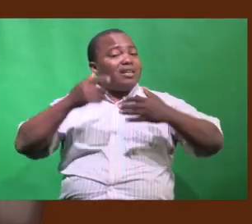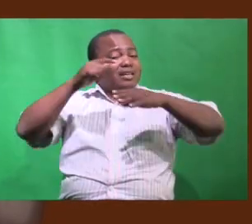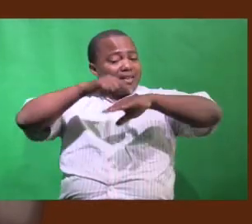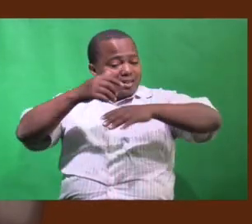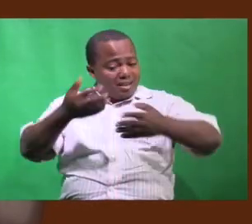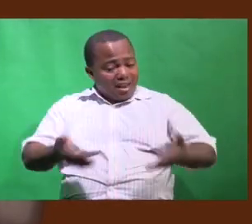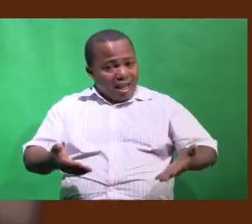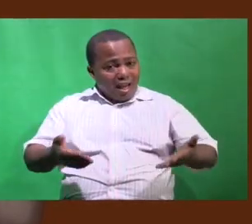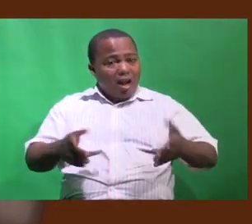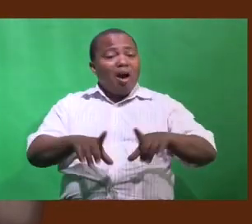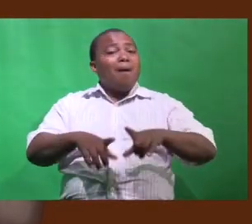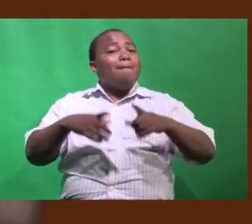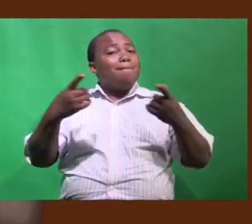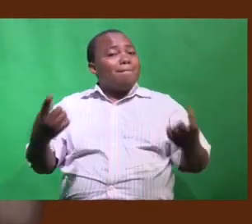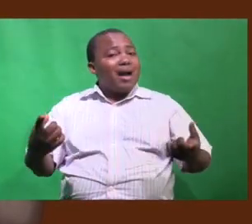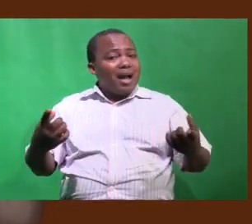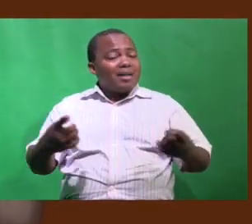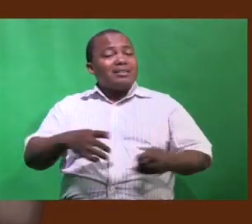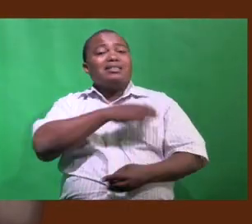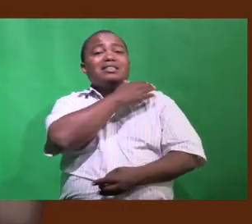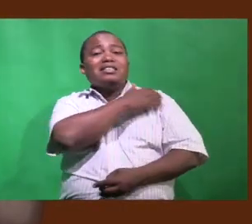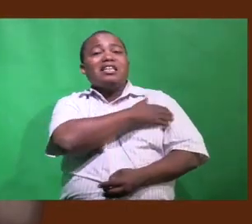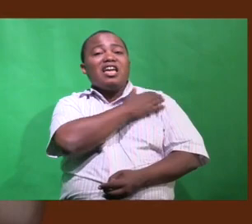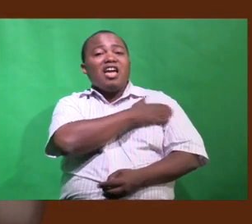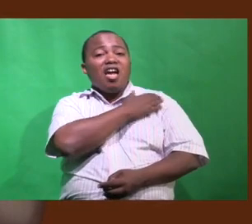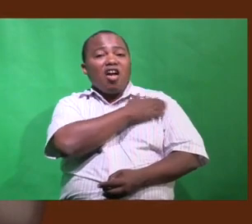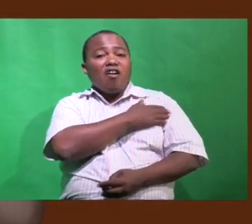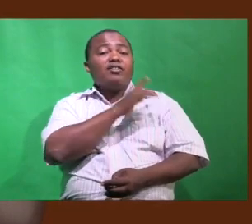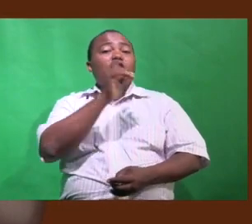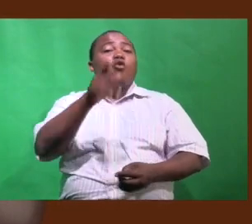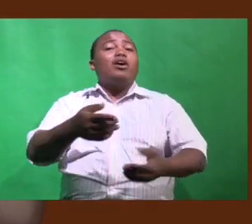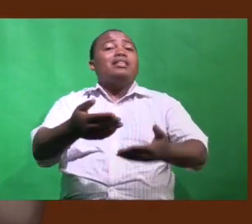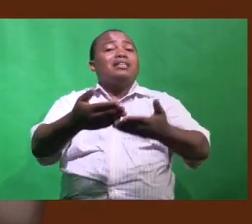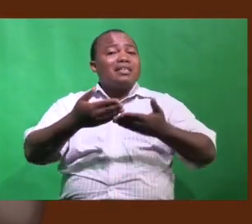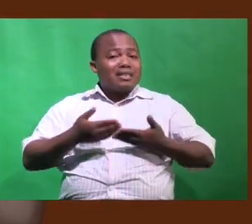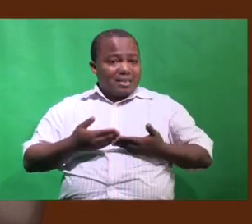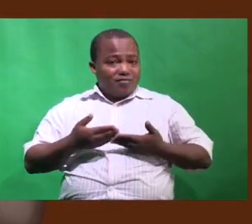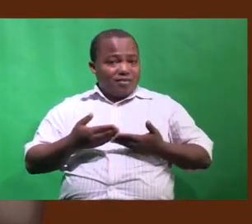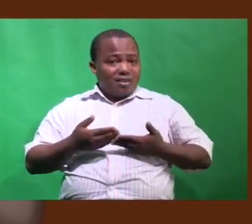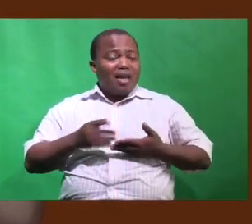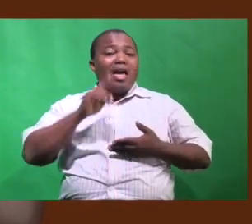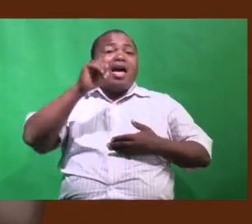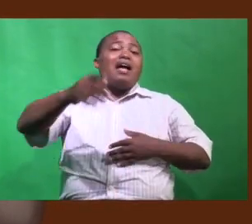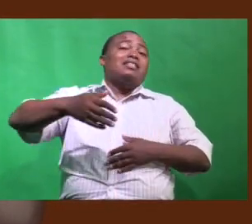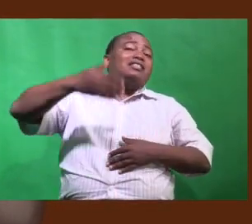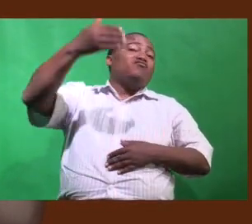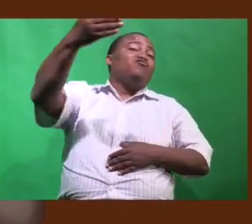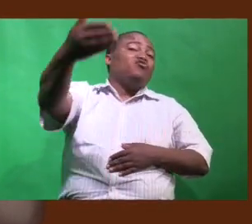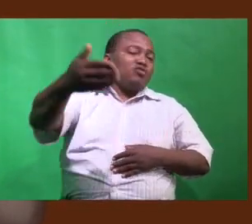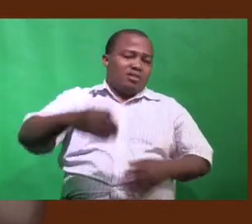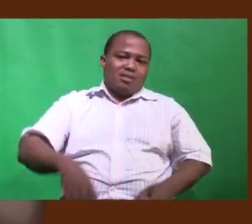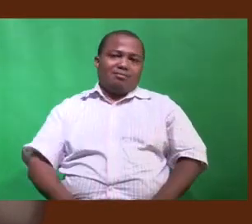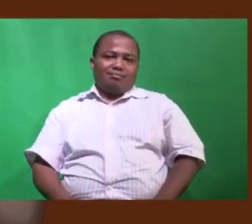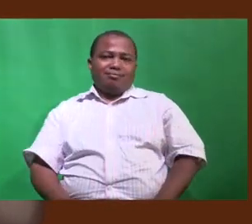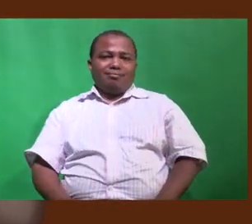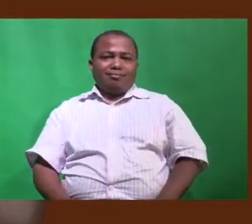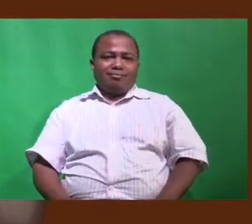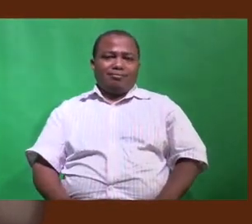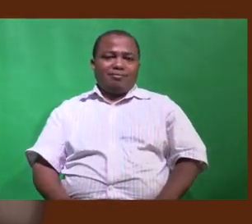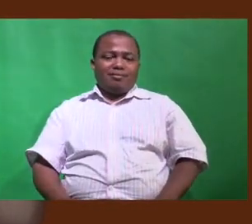received in now, but the service will receive at the future.